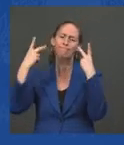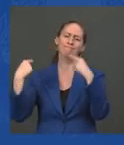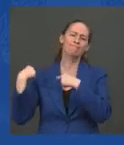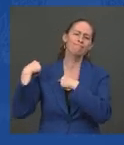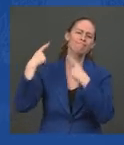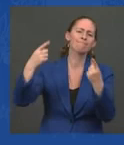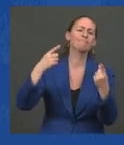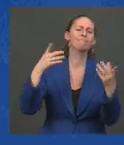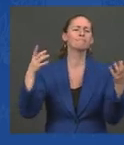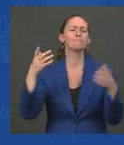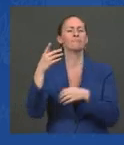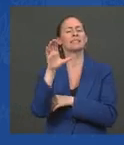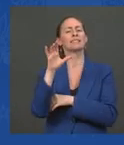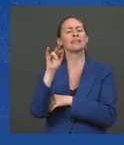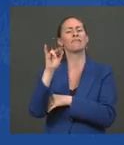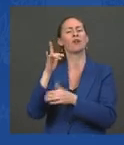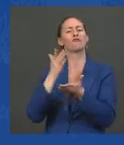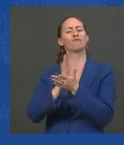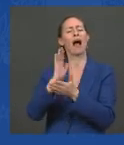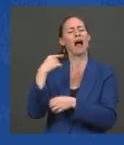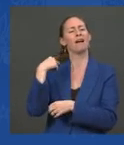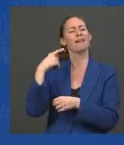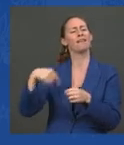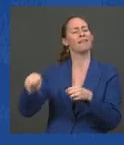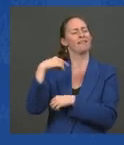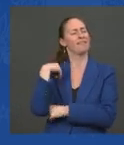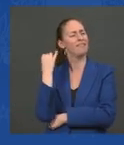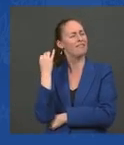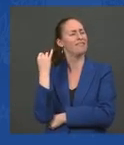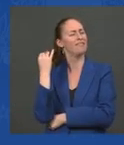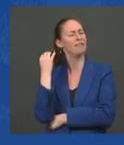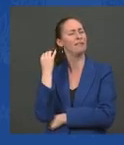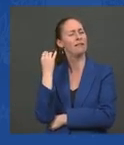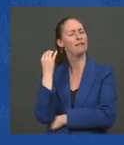man, you can't turn this back, that you could defeat hate.